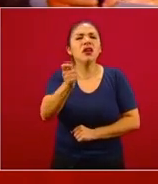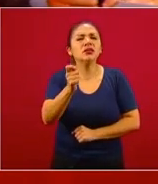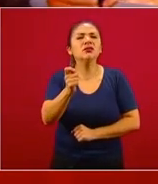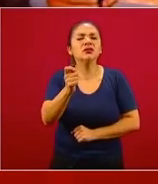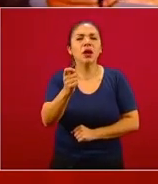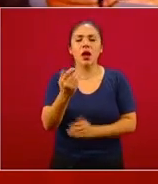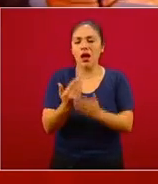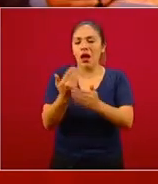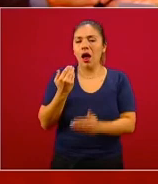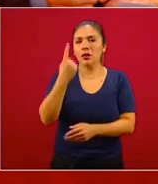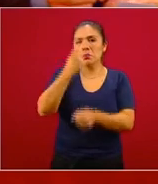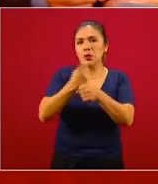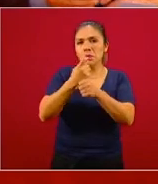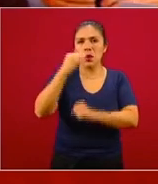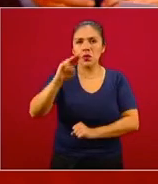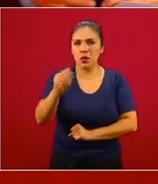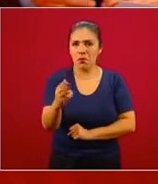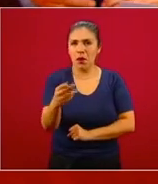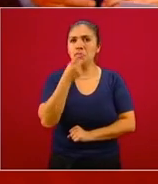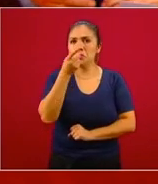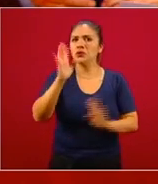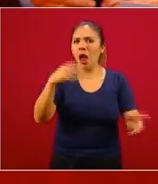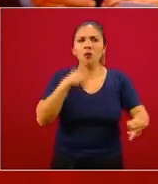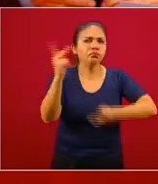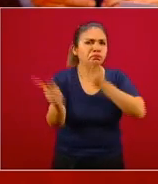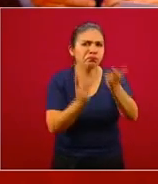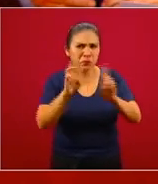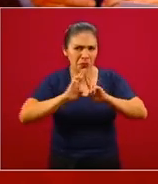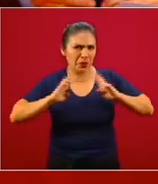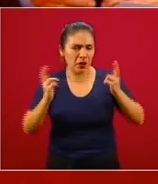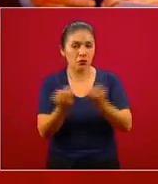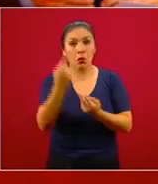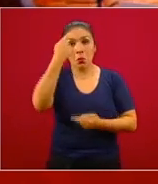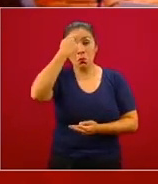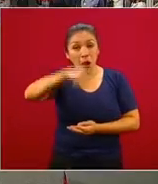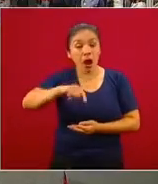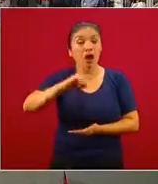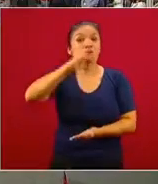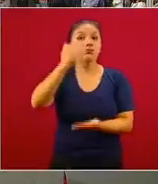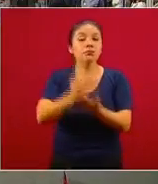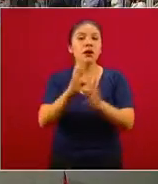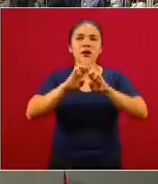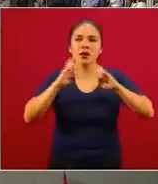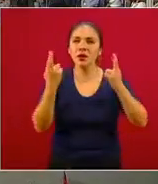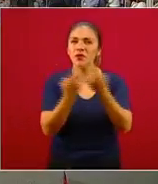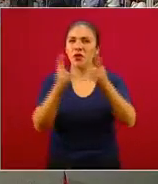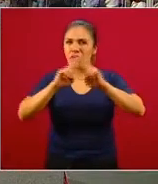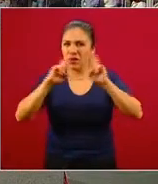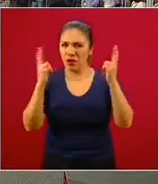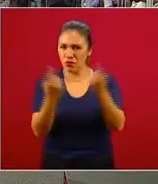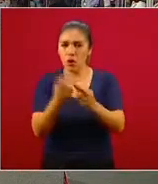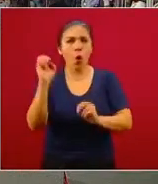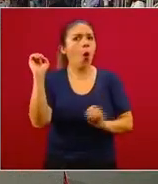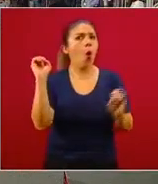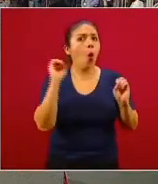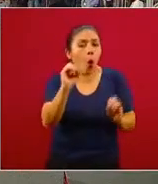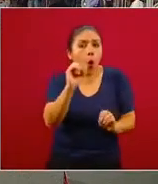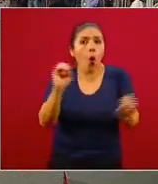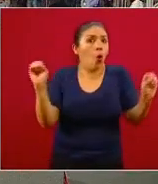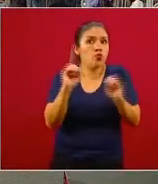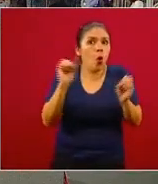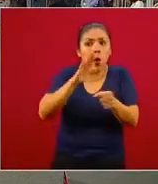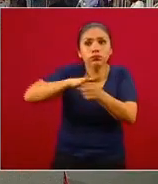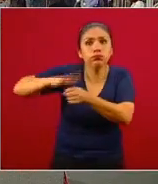Mexican senators before May 1st, who said that they had talked to you and that they were going to be suspending the